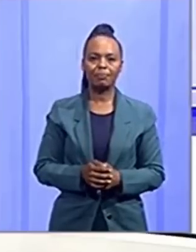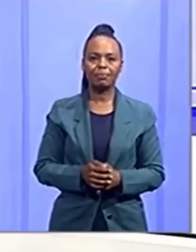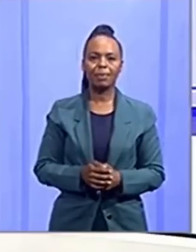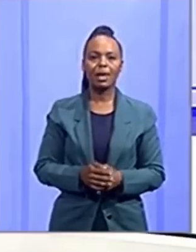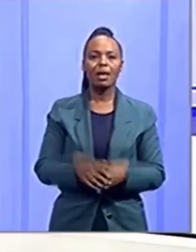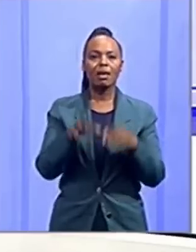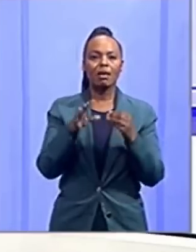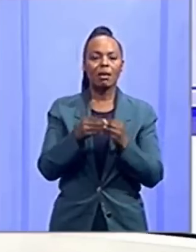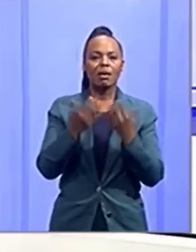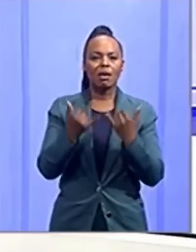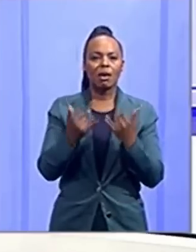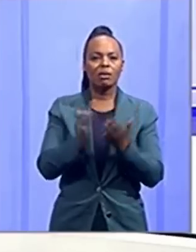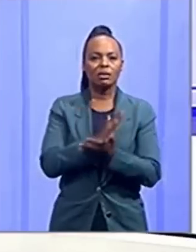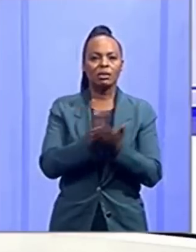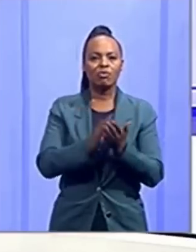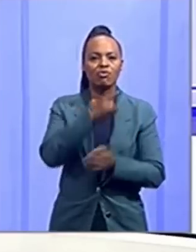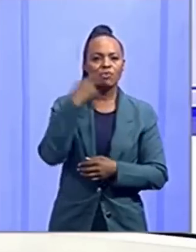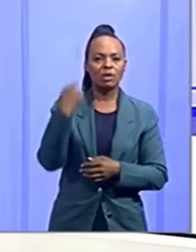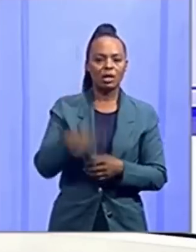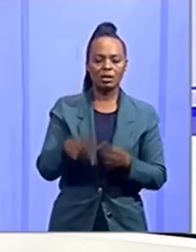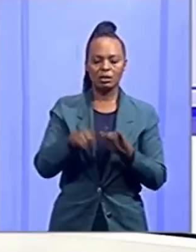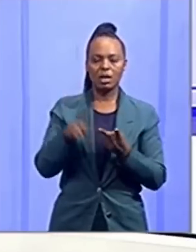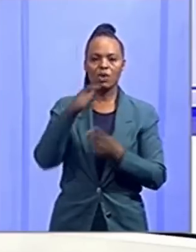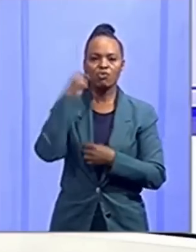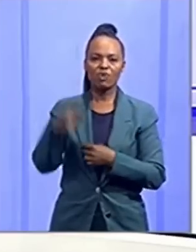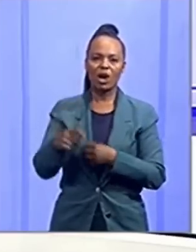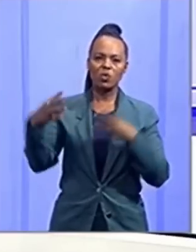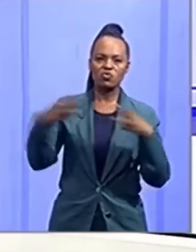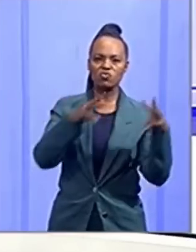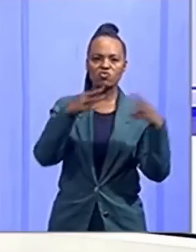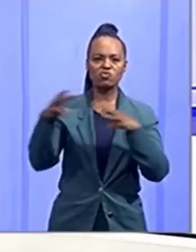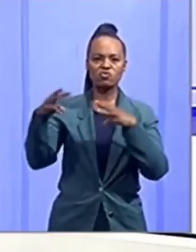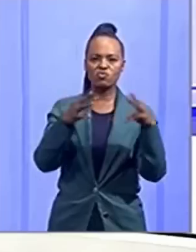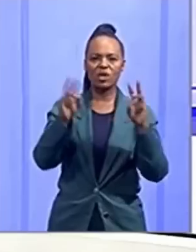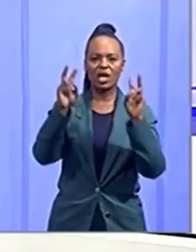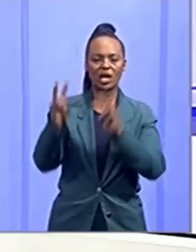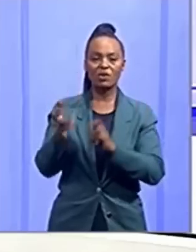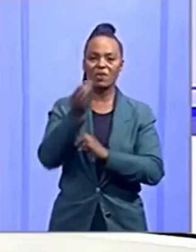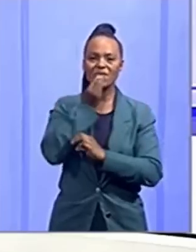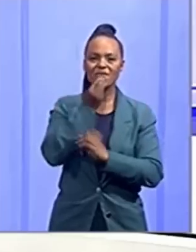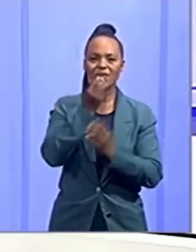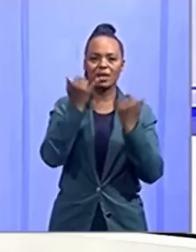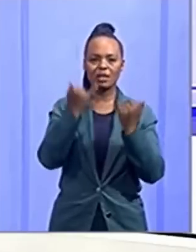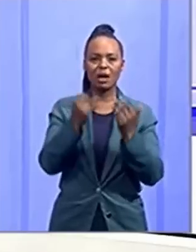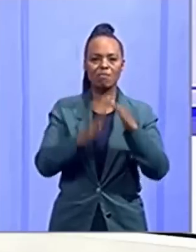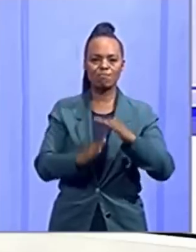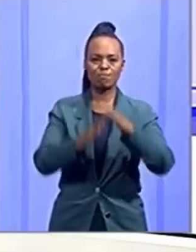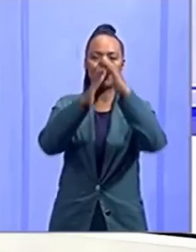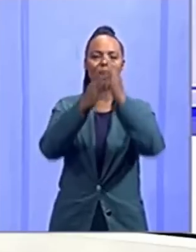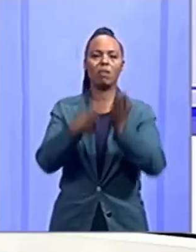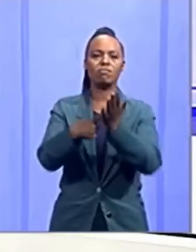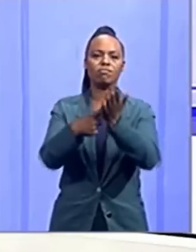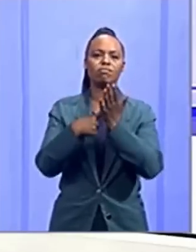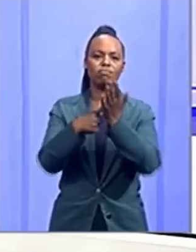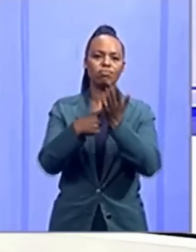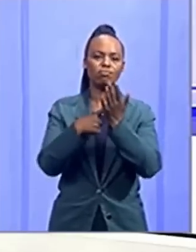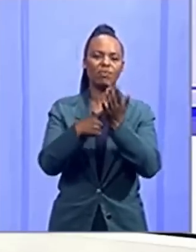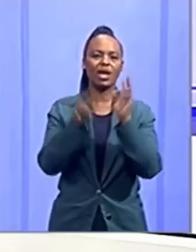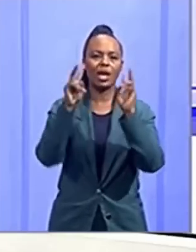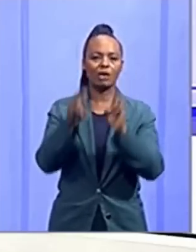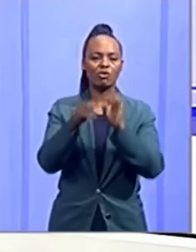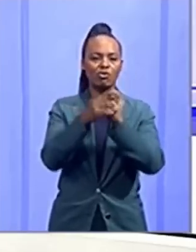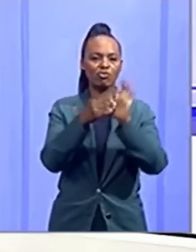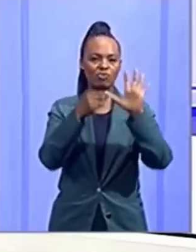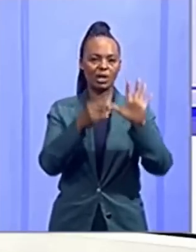Manokonoko a ntwa magareng ga Russia le Ukraine mo tlhagisong ya dijo a tlile go nna kwa setlhoeng sa dintlha tshekatsheko kwa